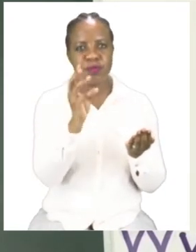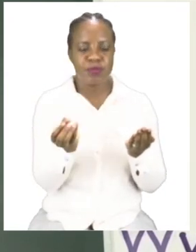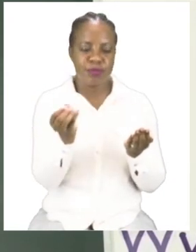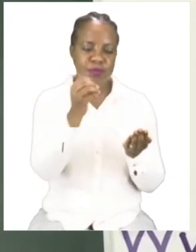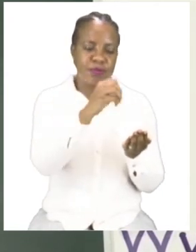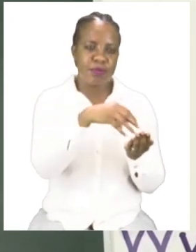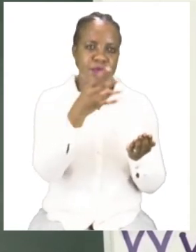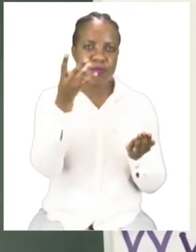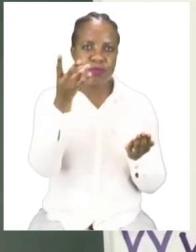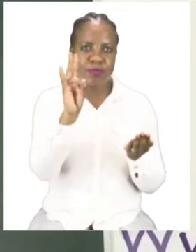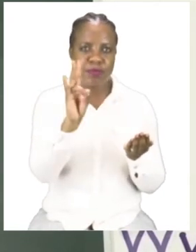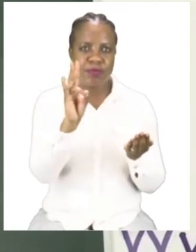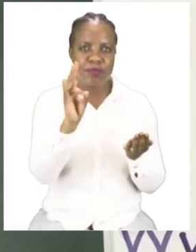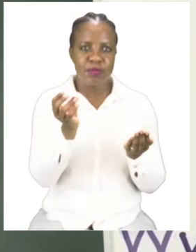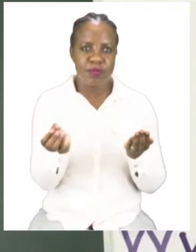7,